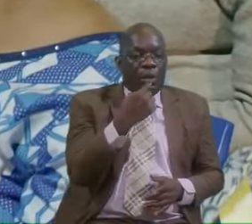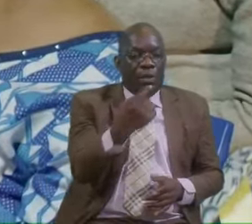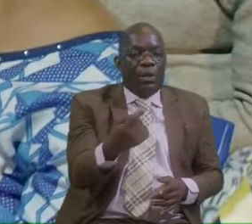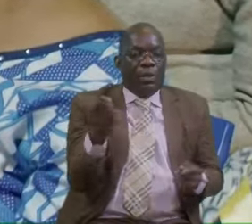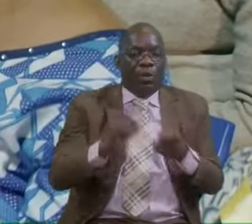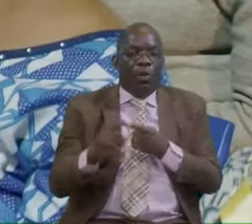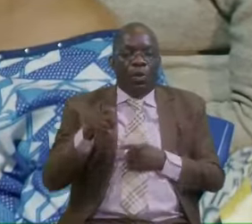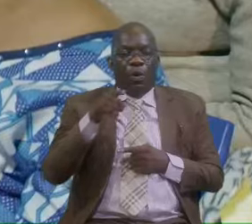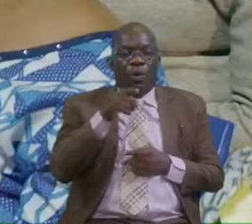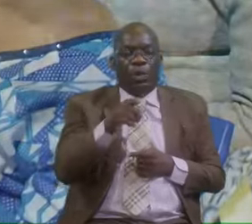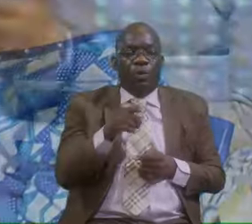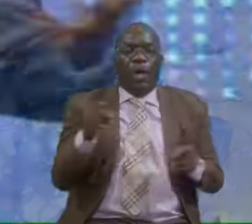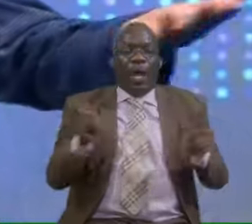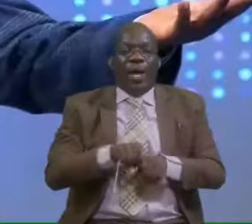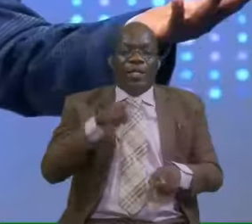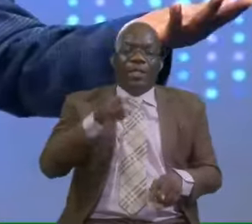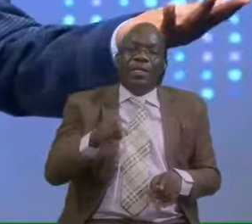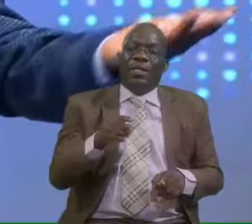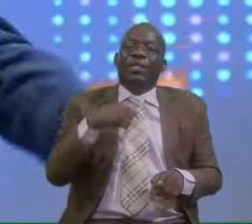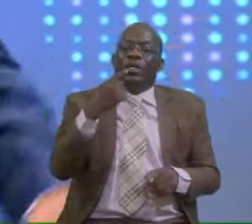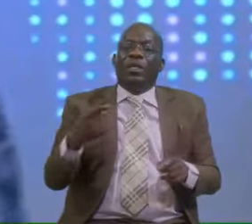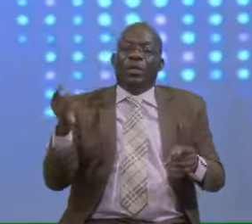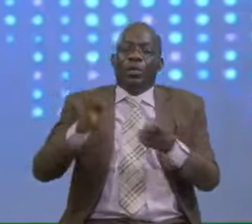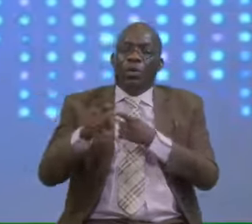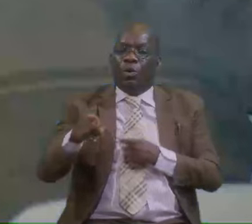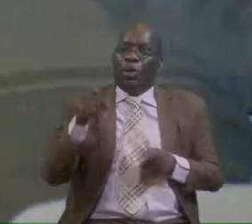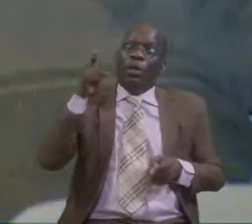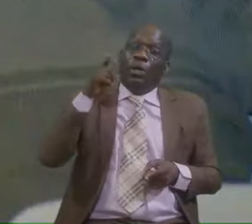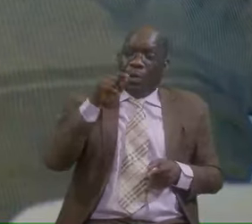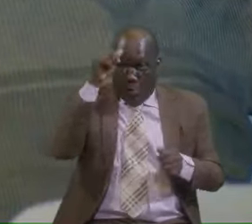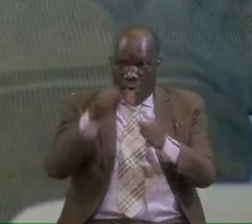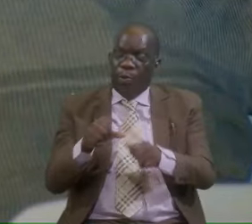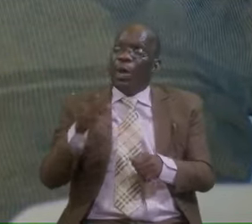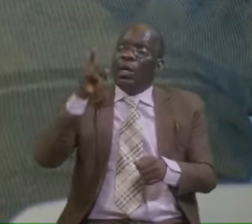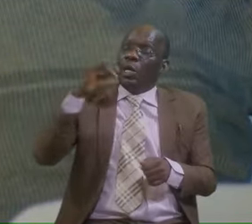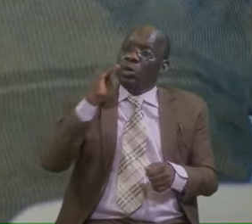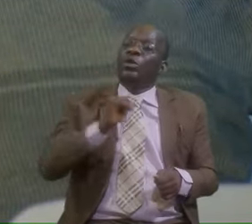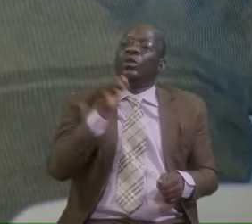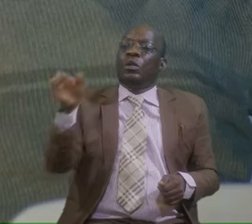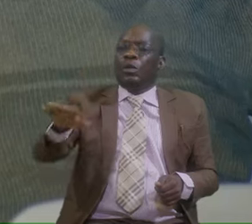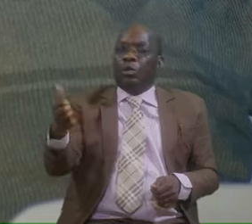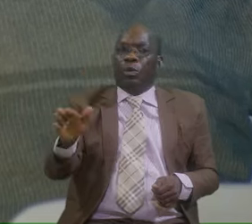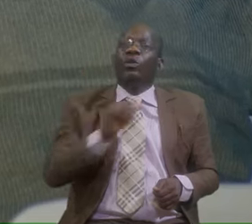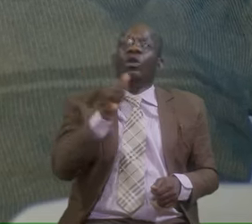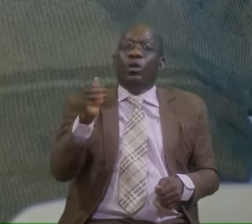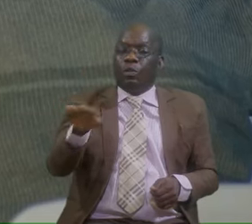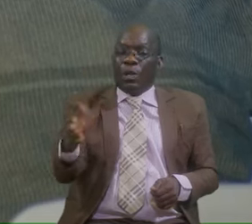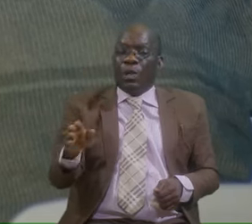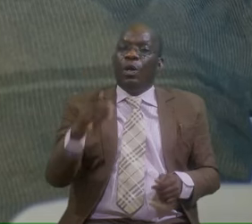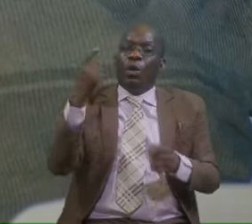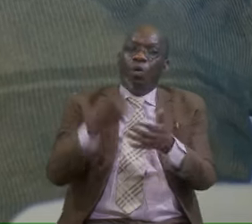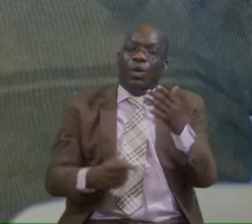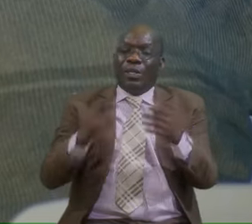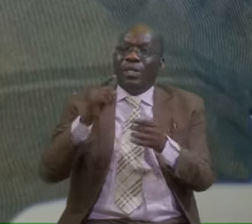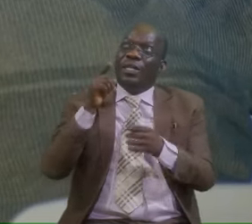said unto him, remember, it's an impartial intercessor. What he said unto